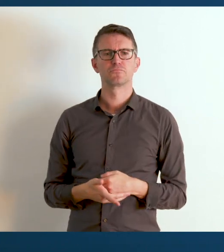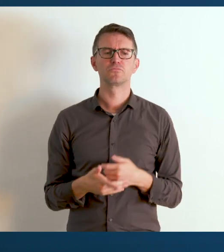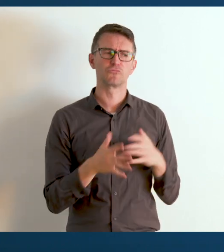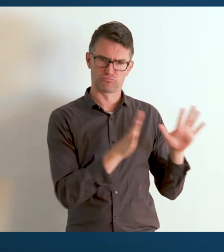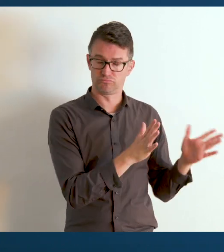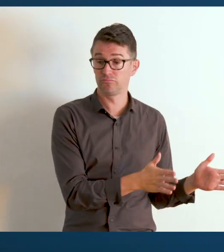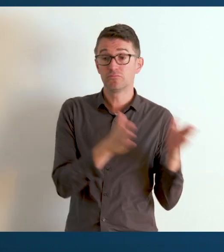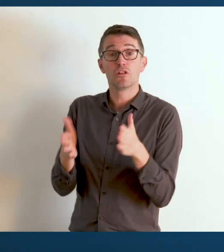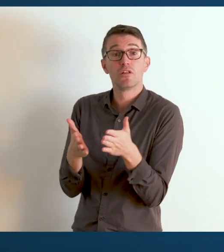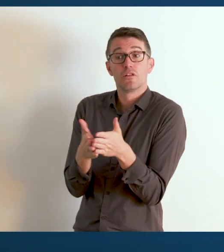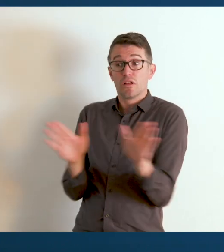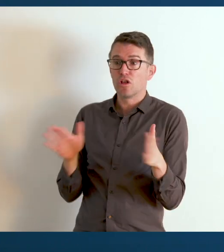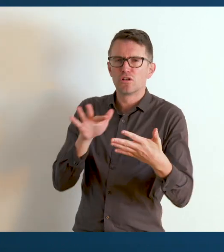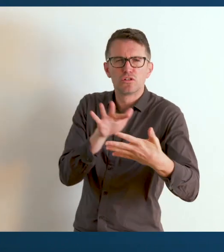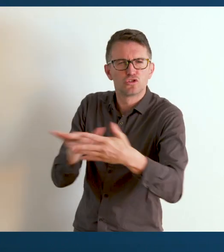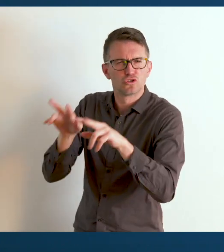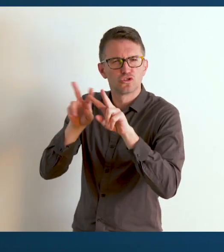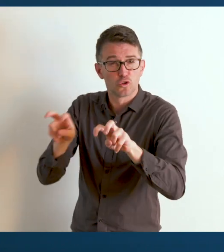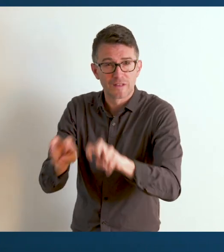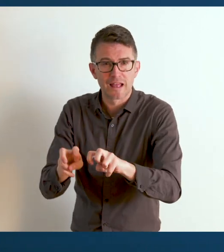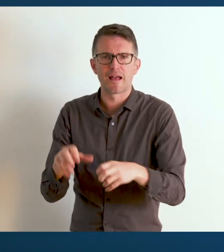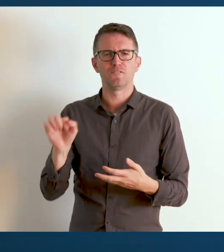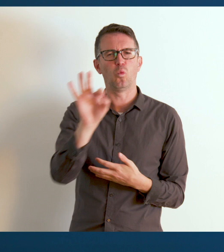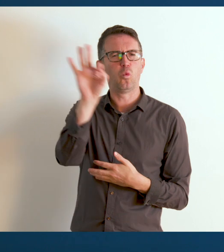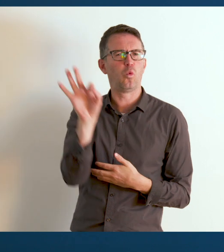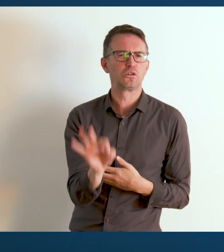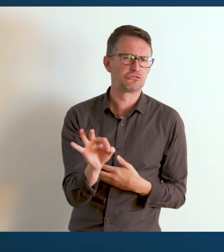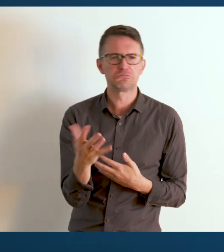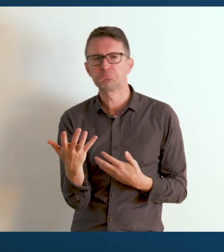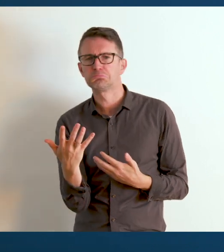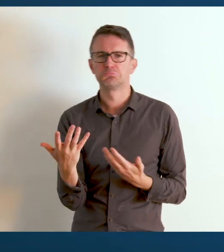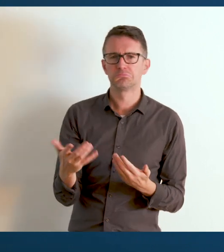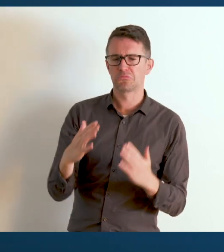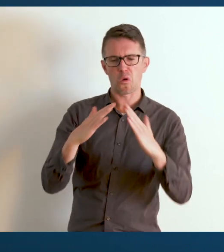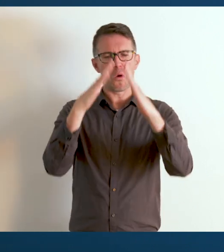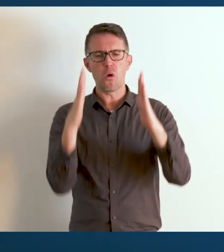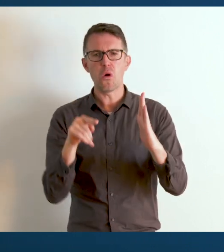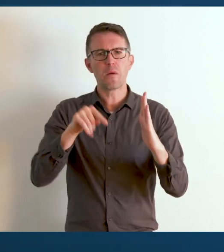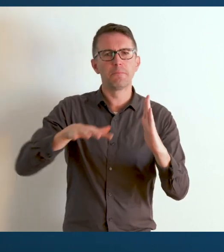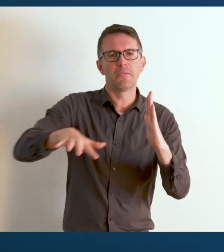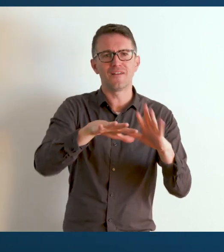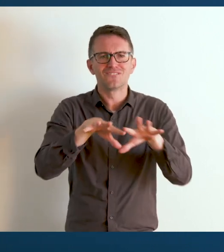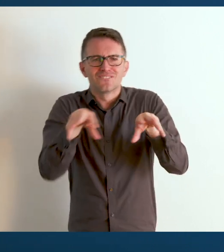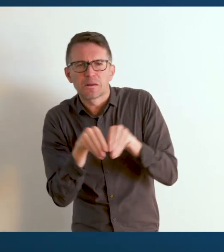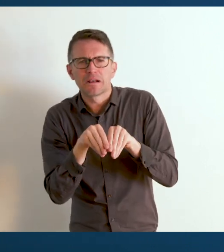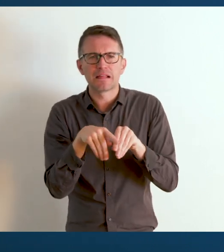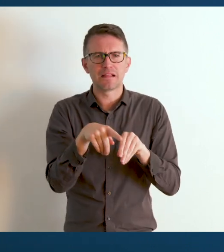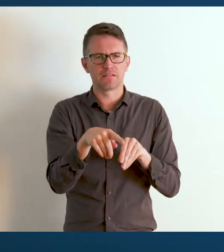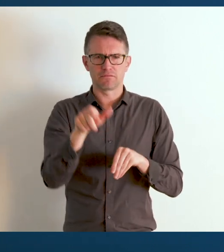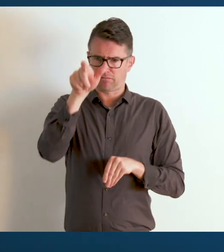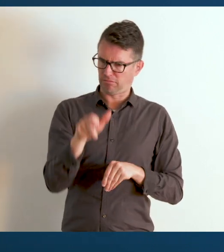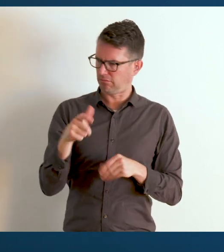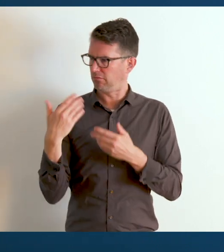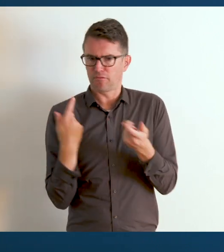General surveys ask questions about demographic characteristics of the household and household members. Who